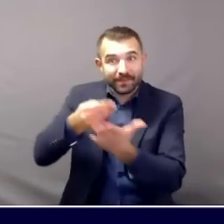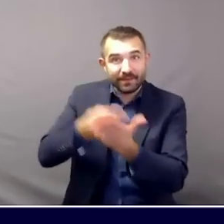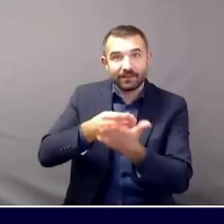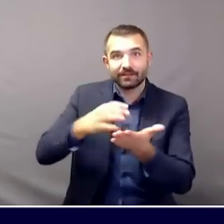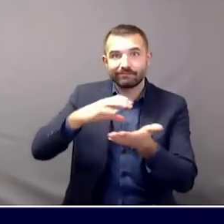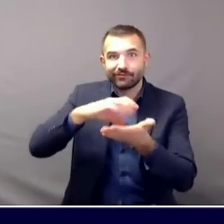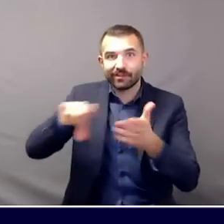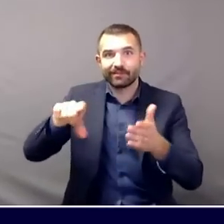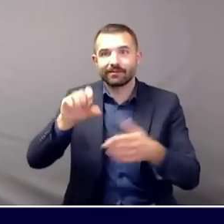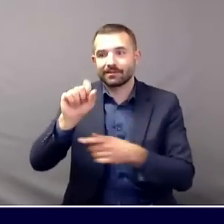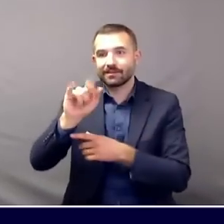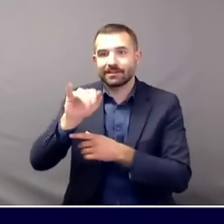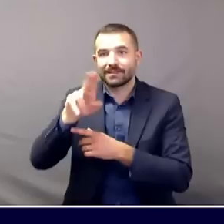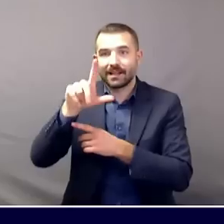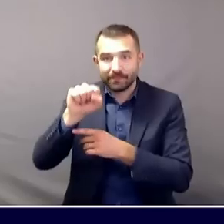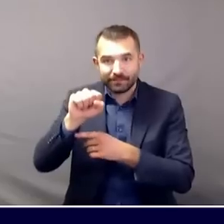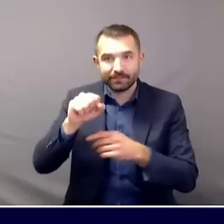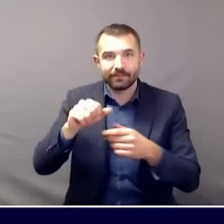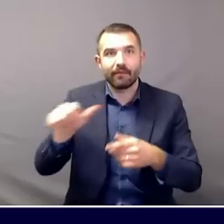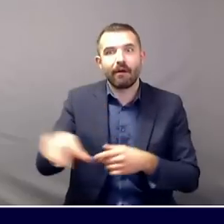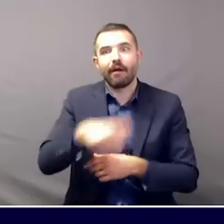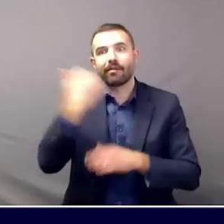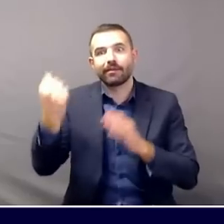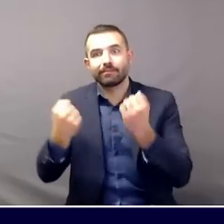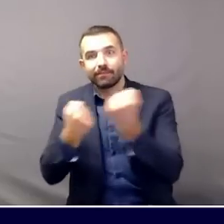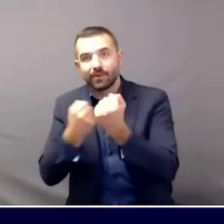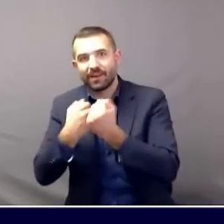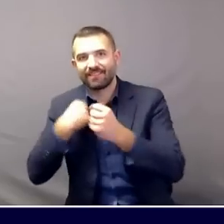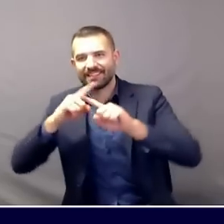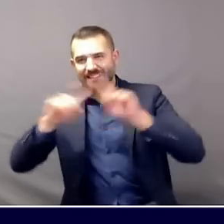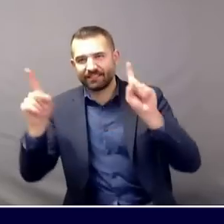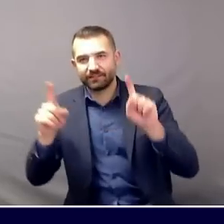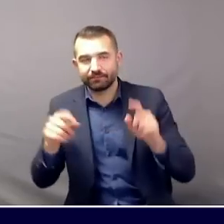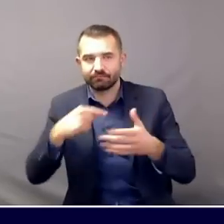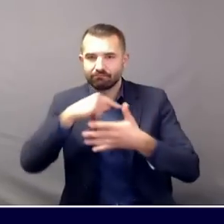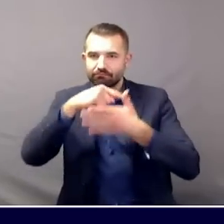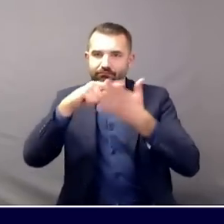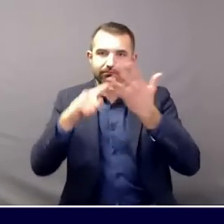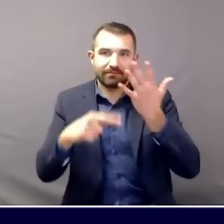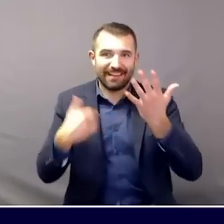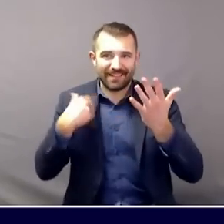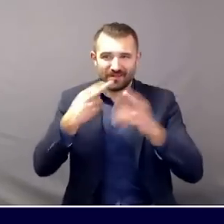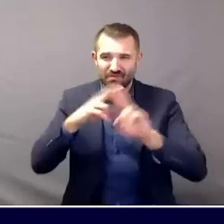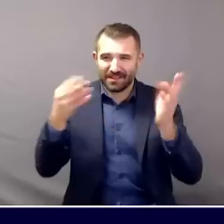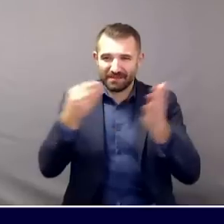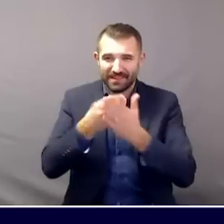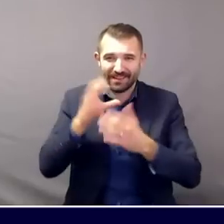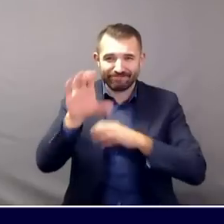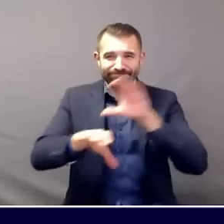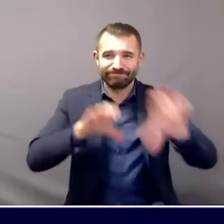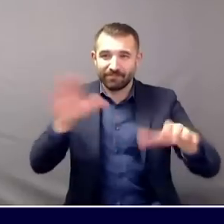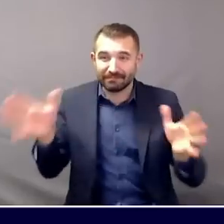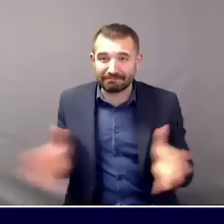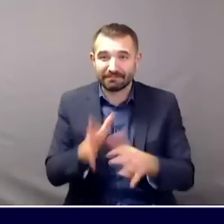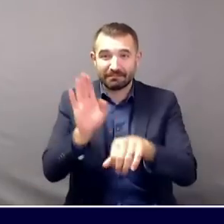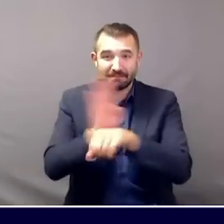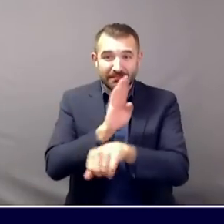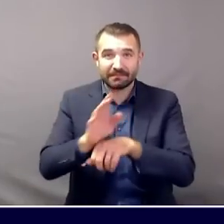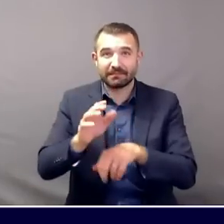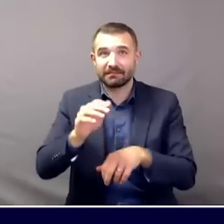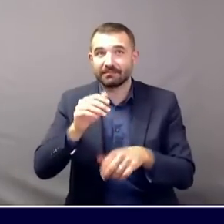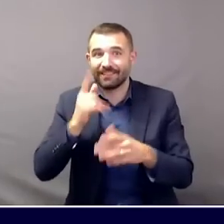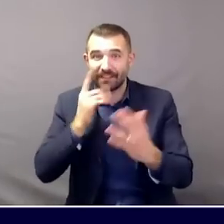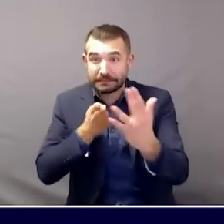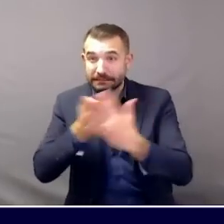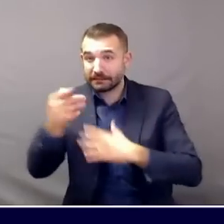spring. We had some money to help small businesses and people get through a very tough period when things were kind of